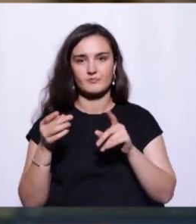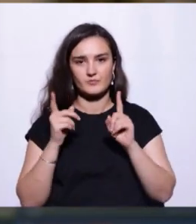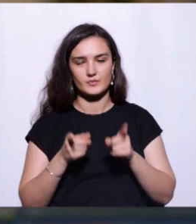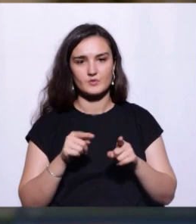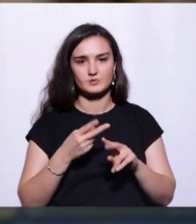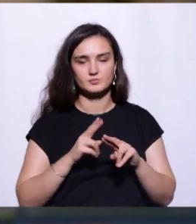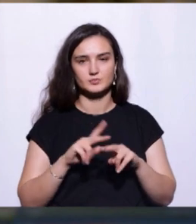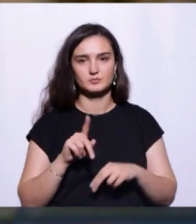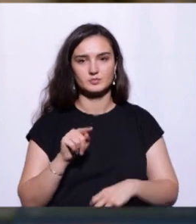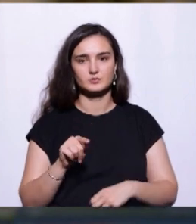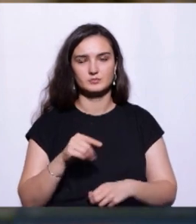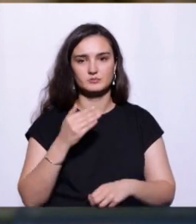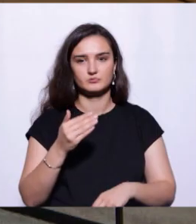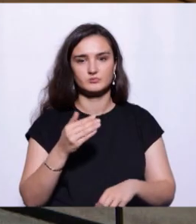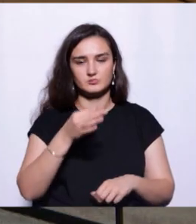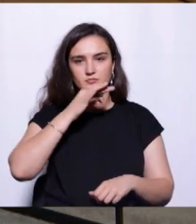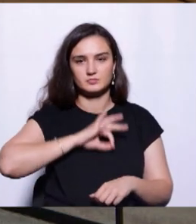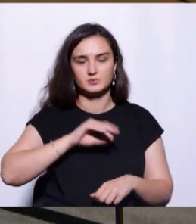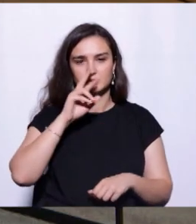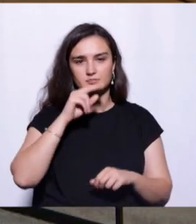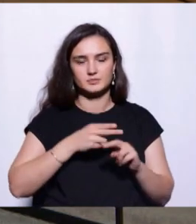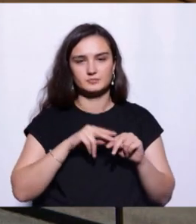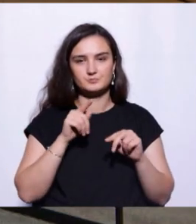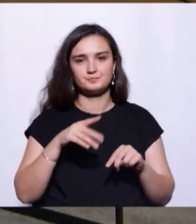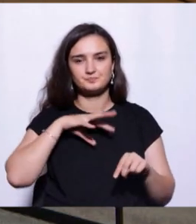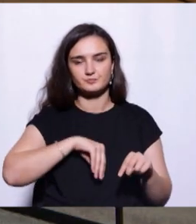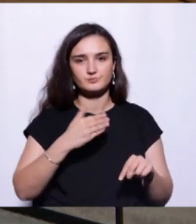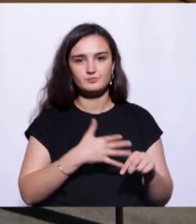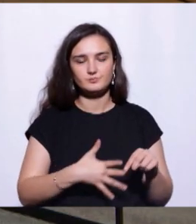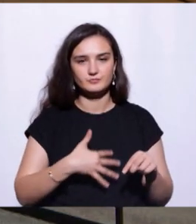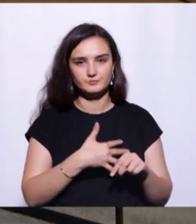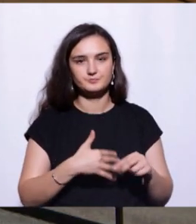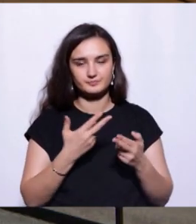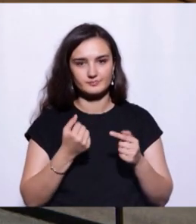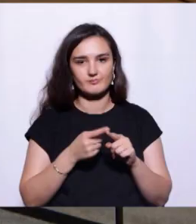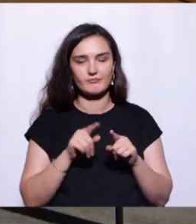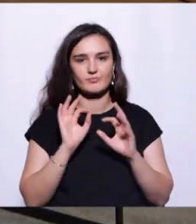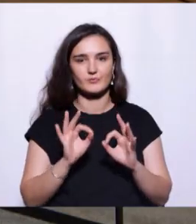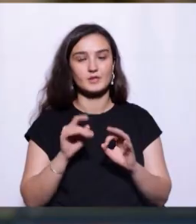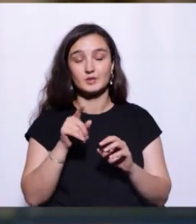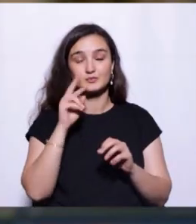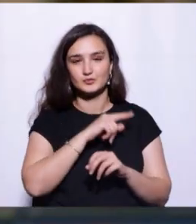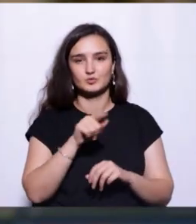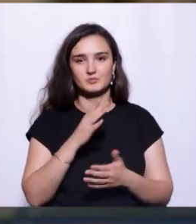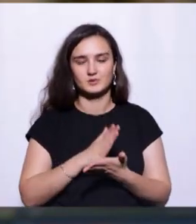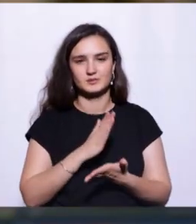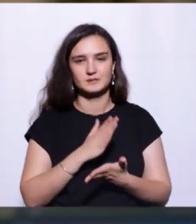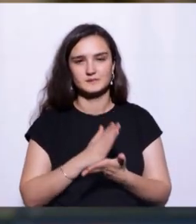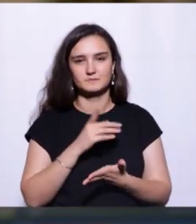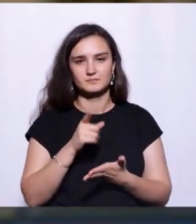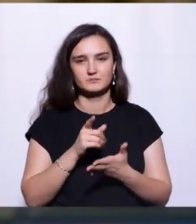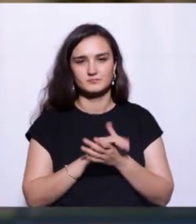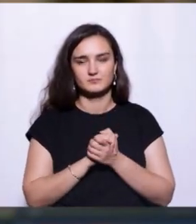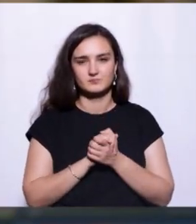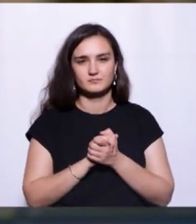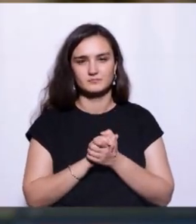true because you swallow the pill and it goes into your stomach. You are actually wrong. You remember